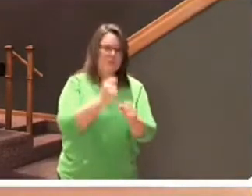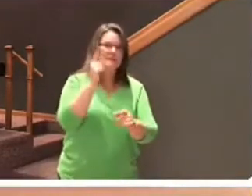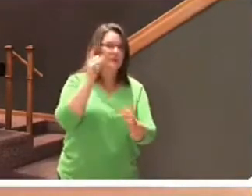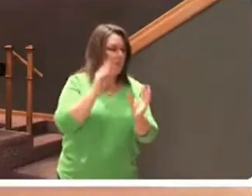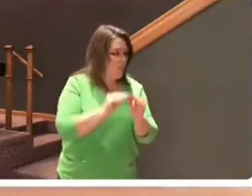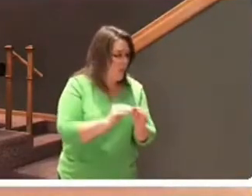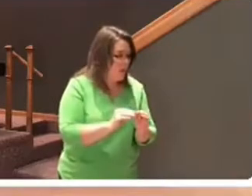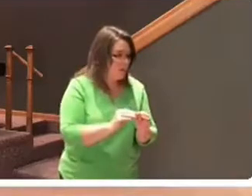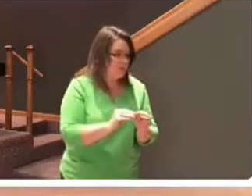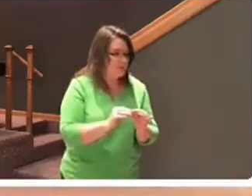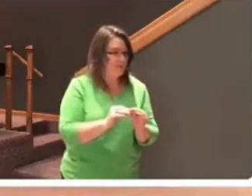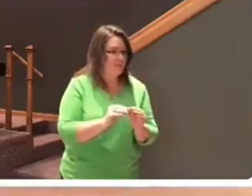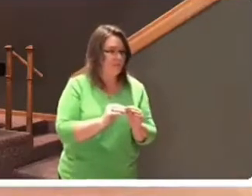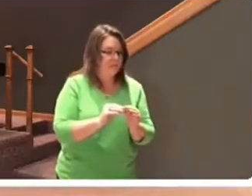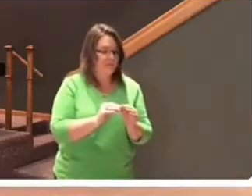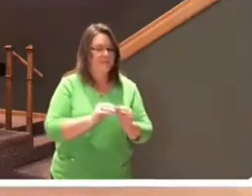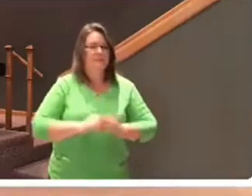more.